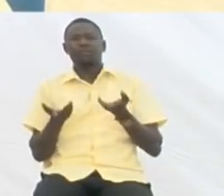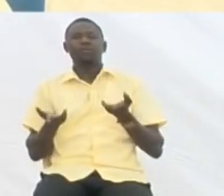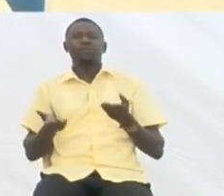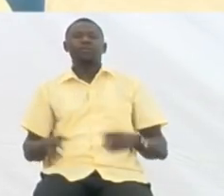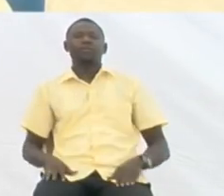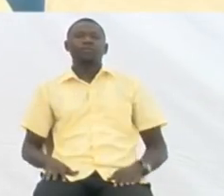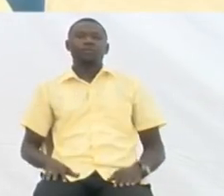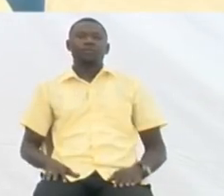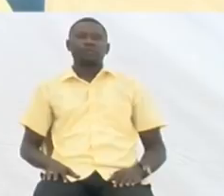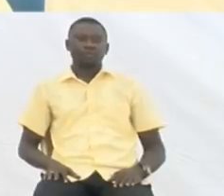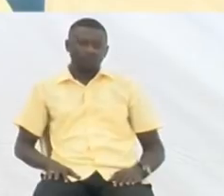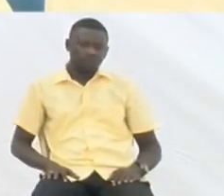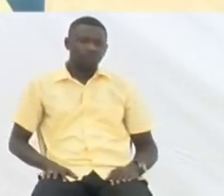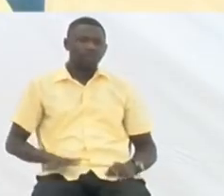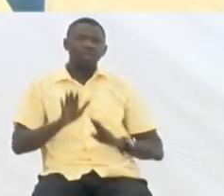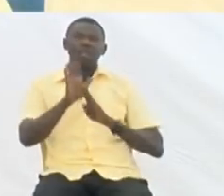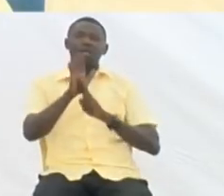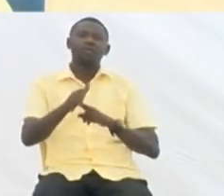concoction.